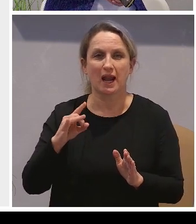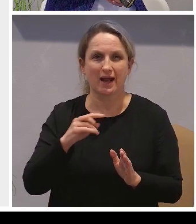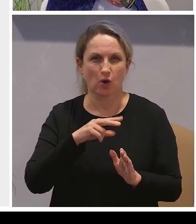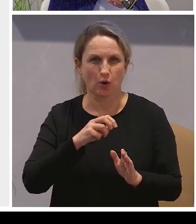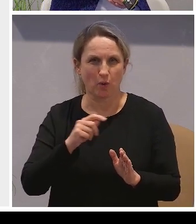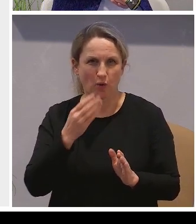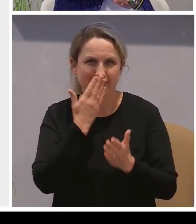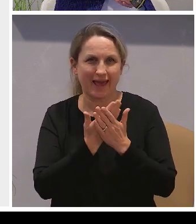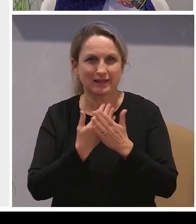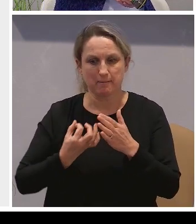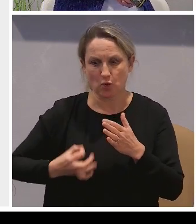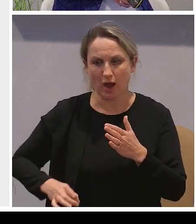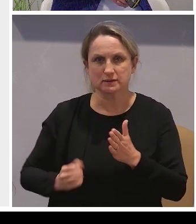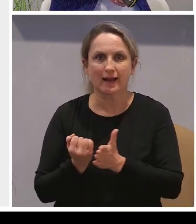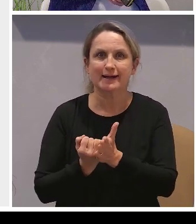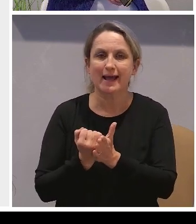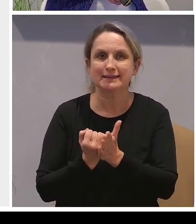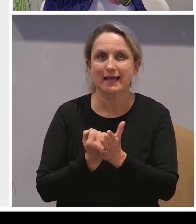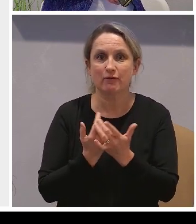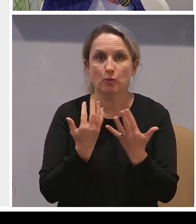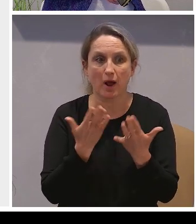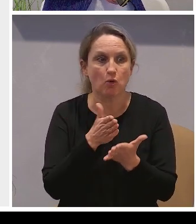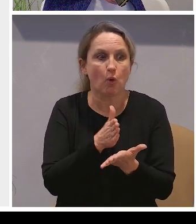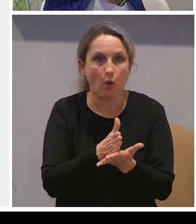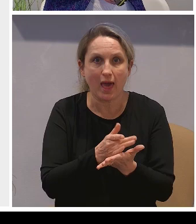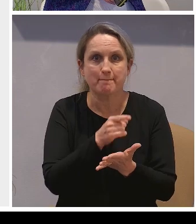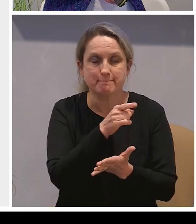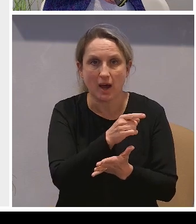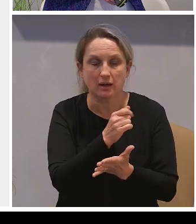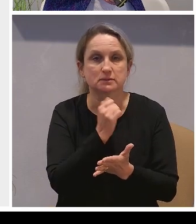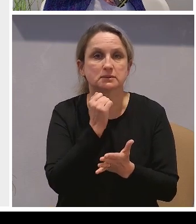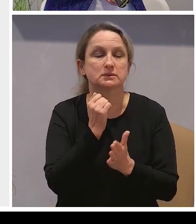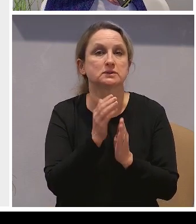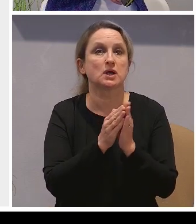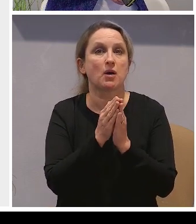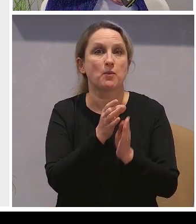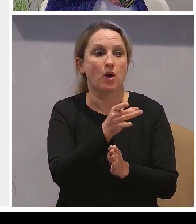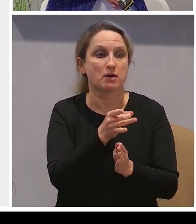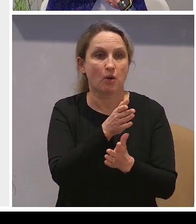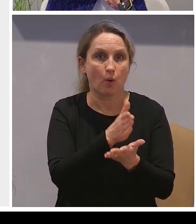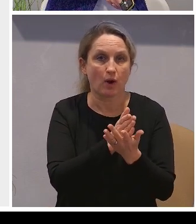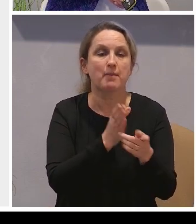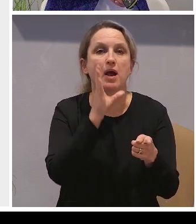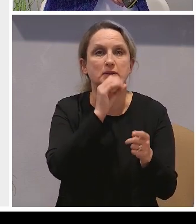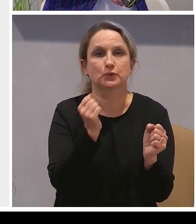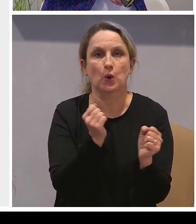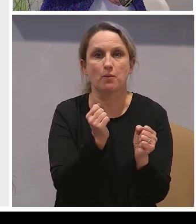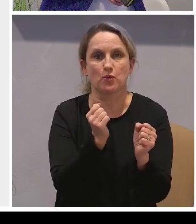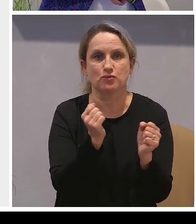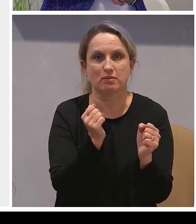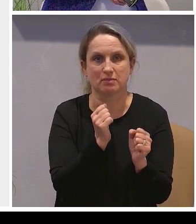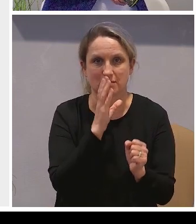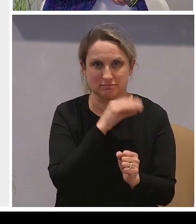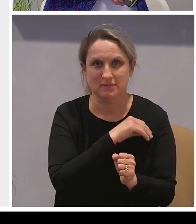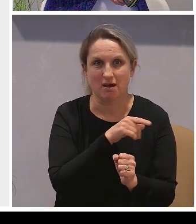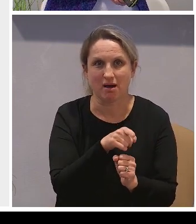We test them for AMH, the anti-Müller hormone, once a year, and for those who